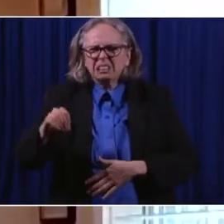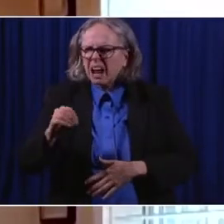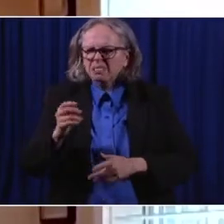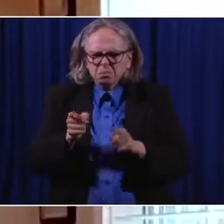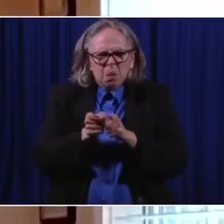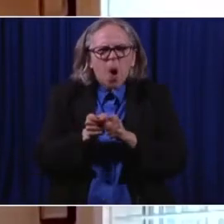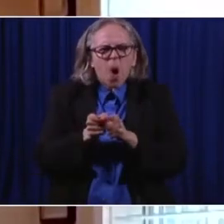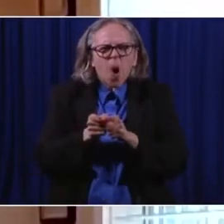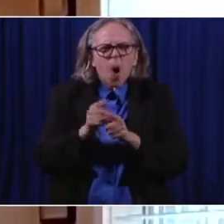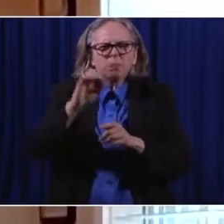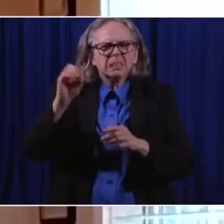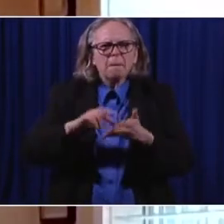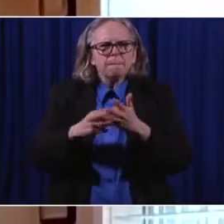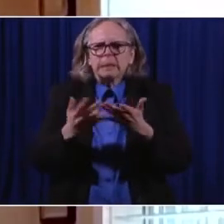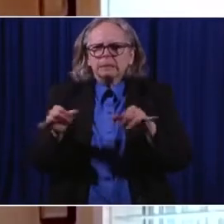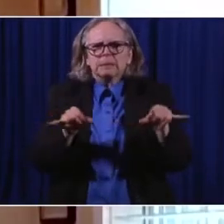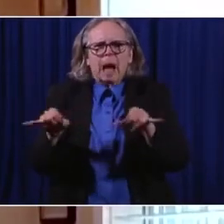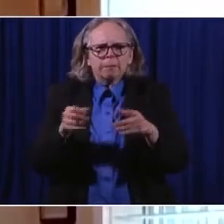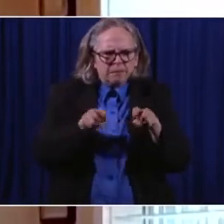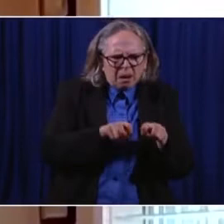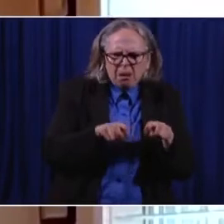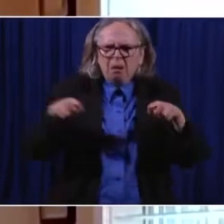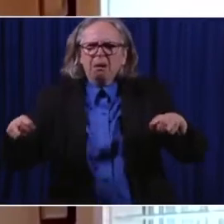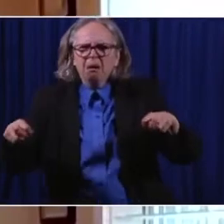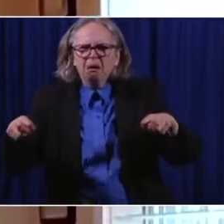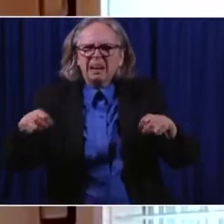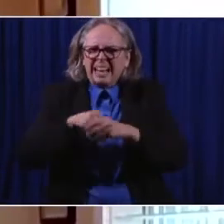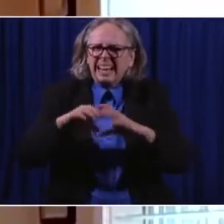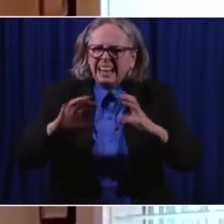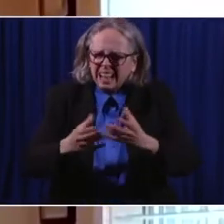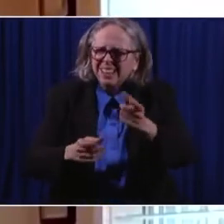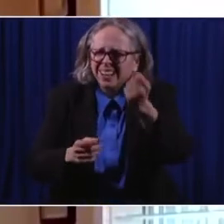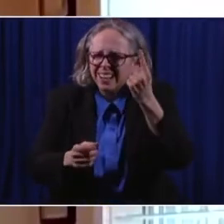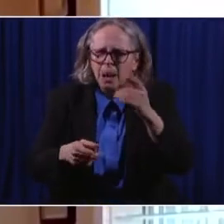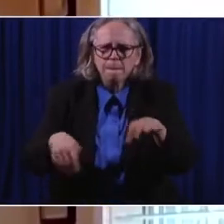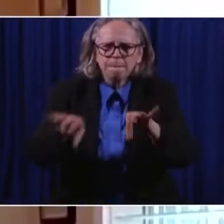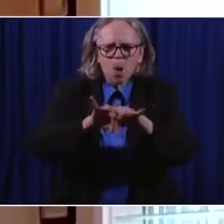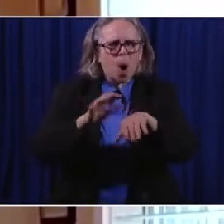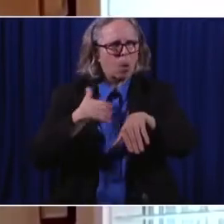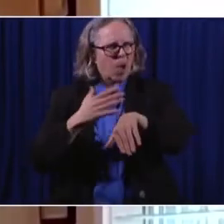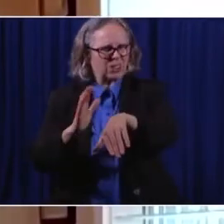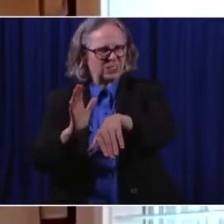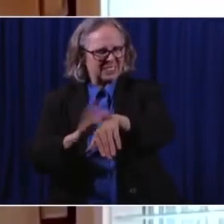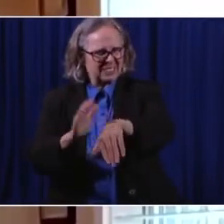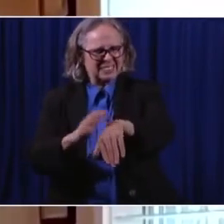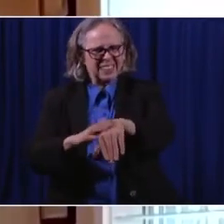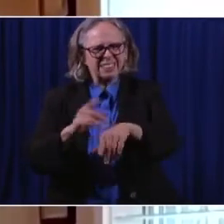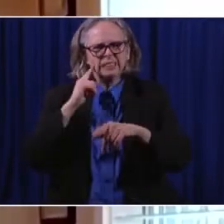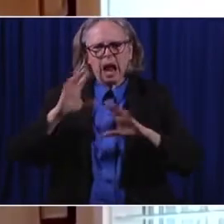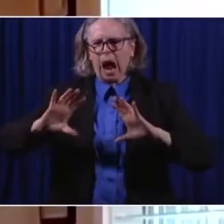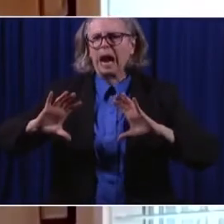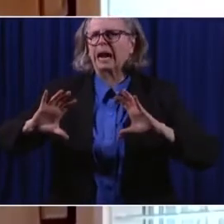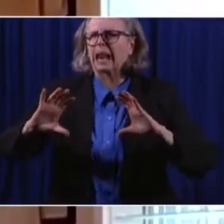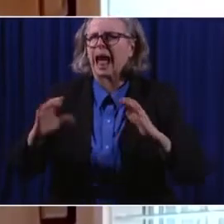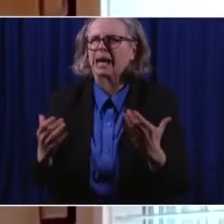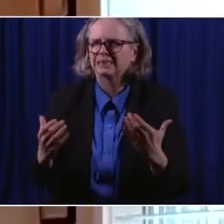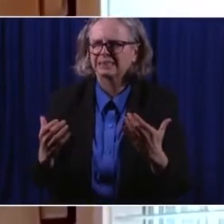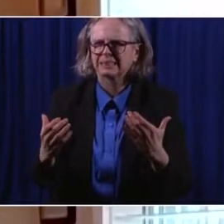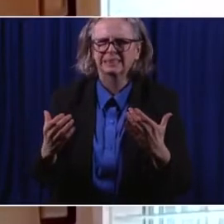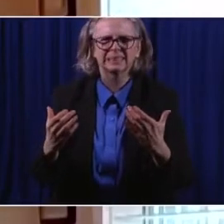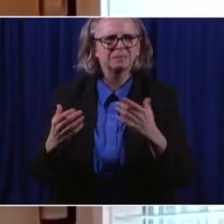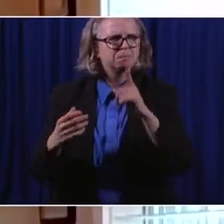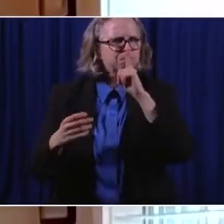note that this involved students in classroom settings, not in extracurricular or community or